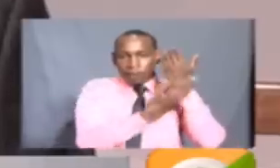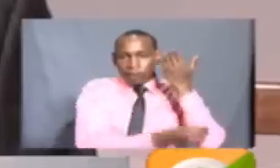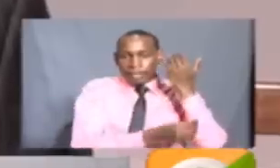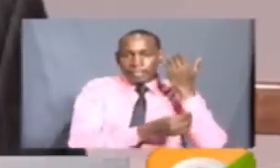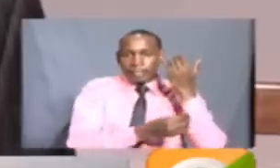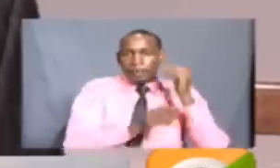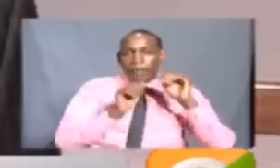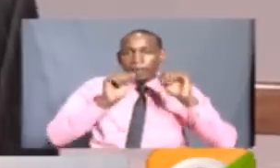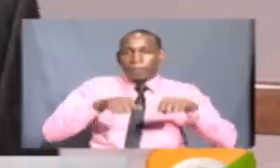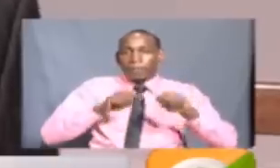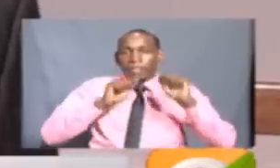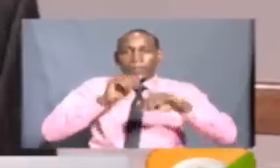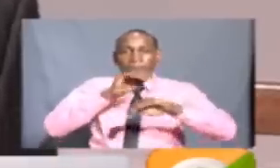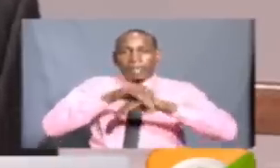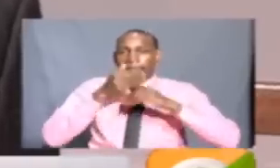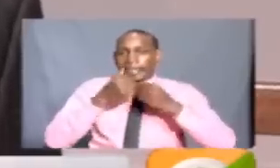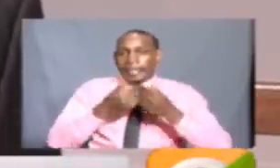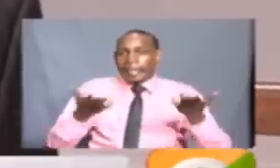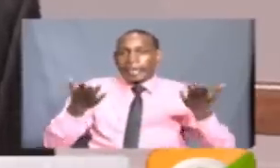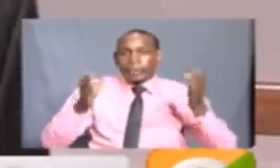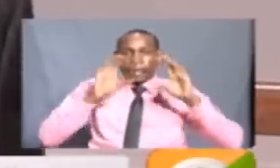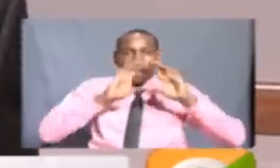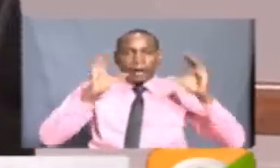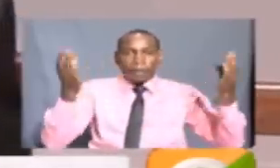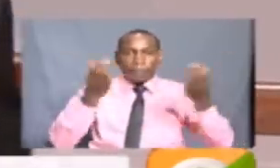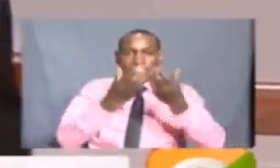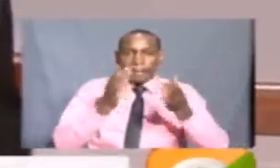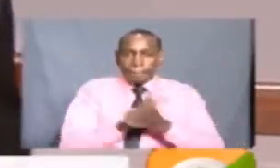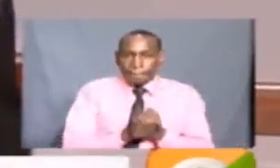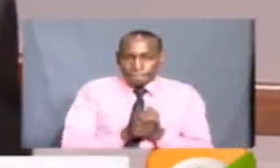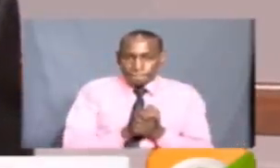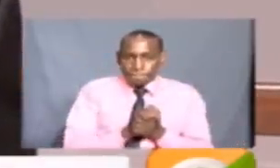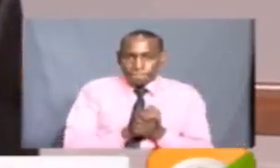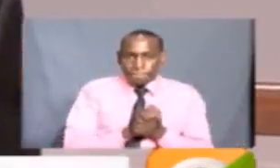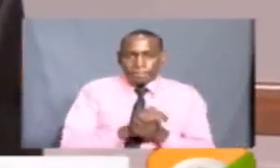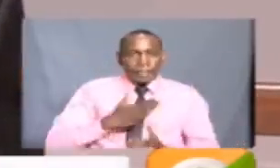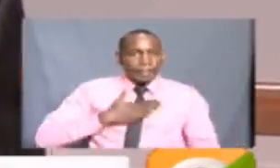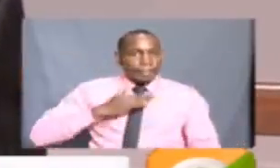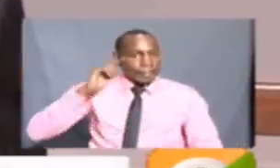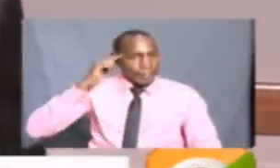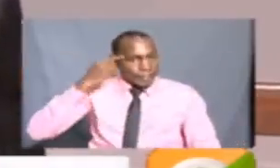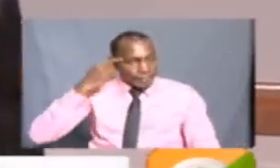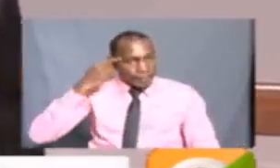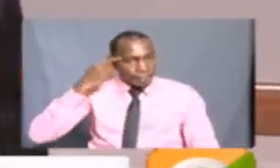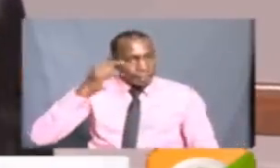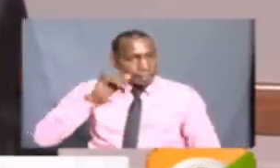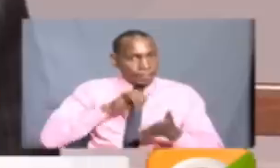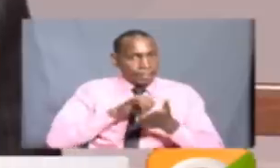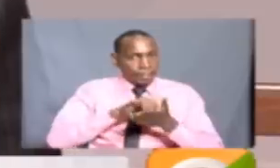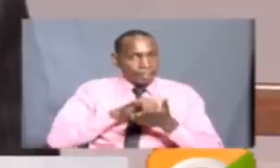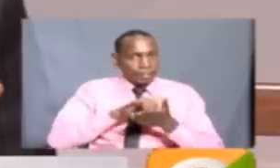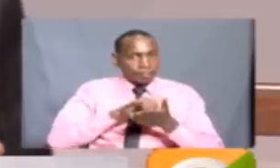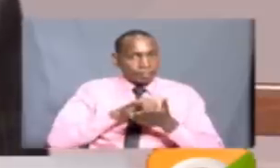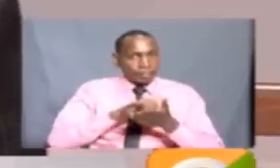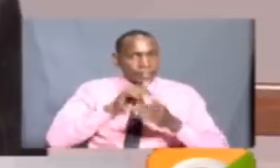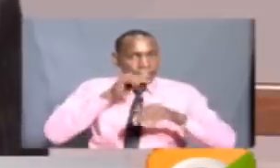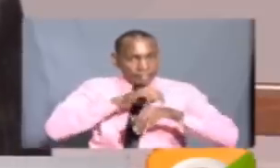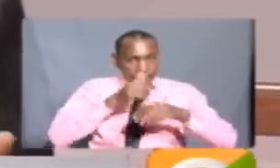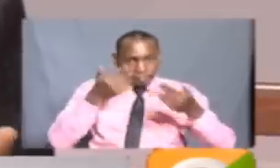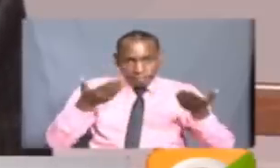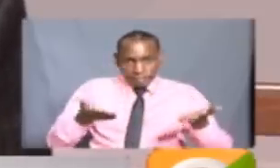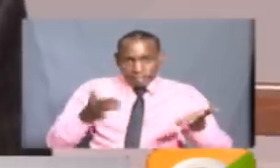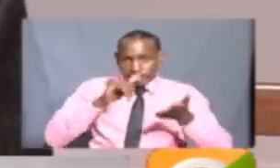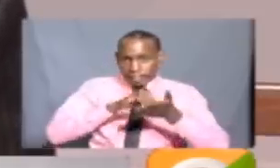ever find anywhere in the world. And I think that it is time